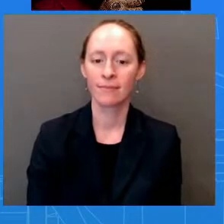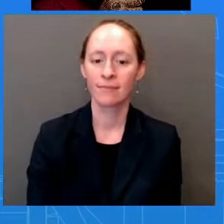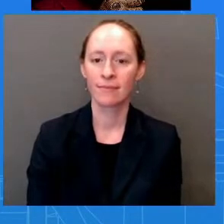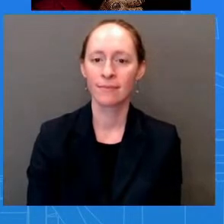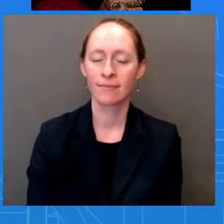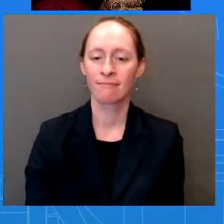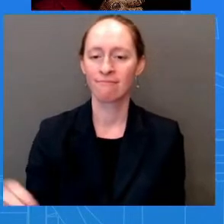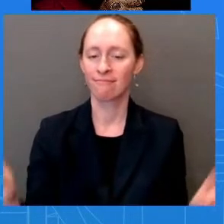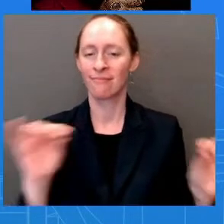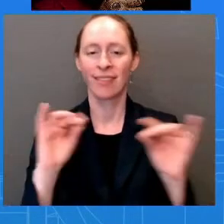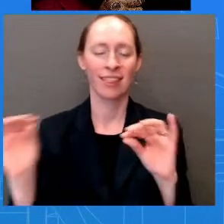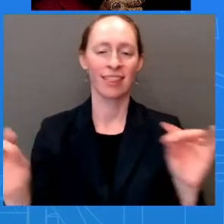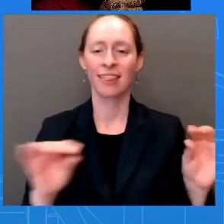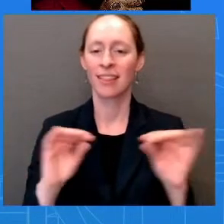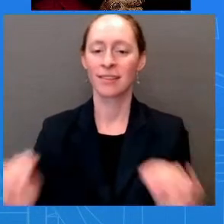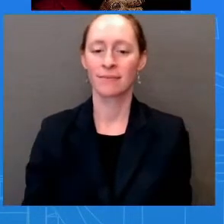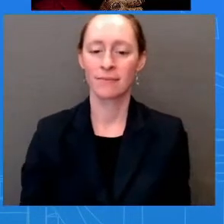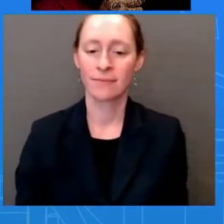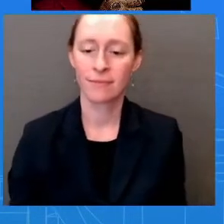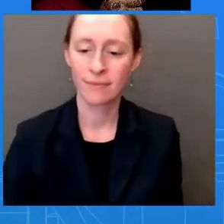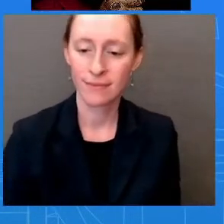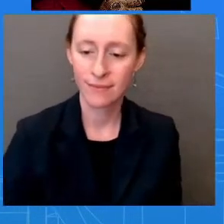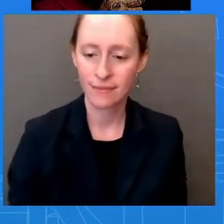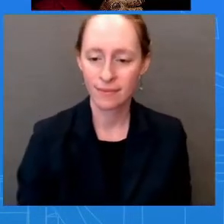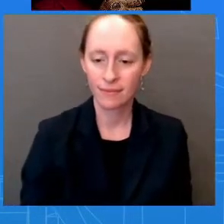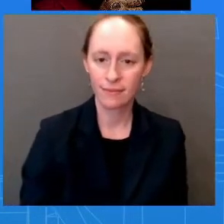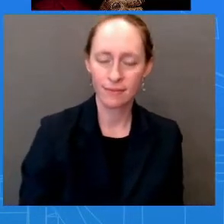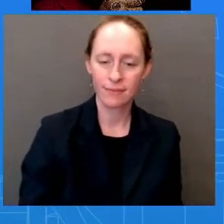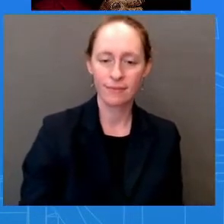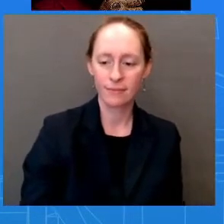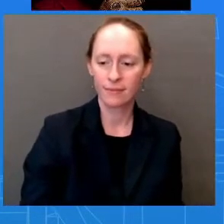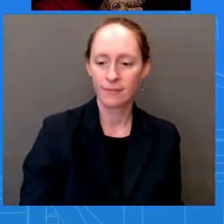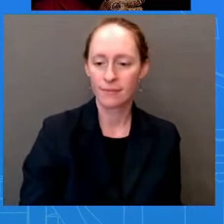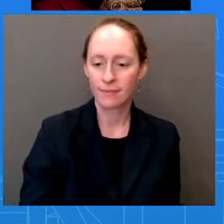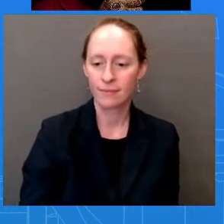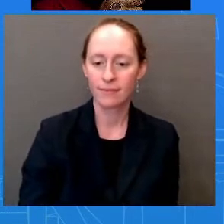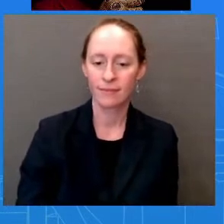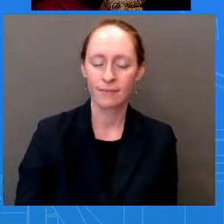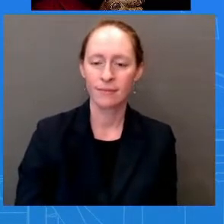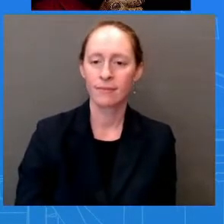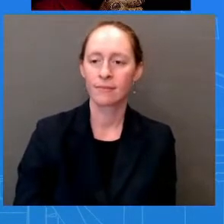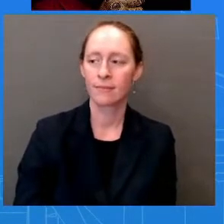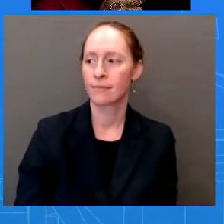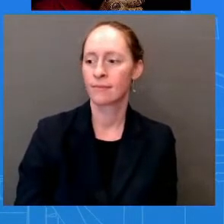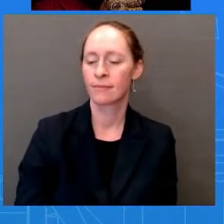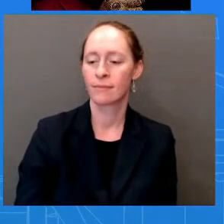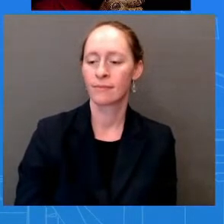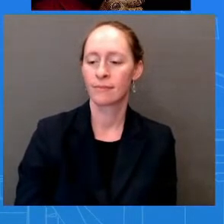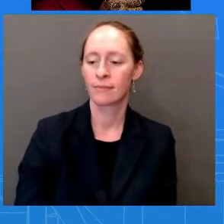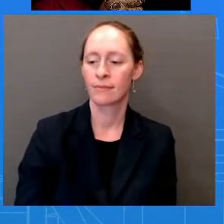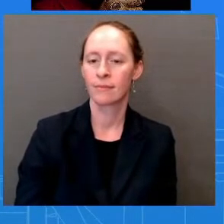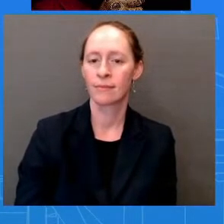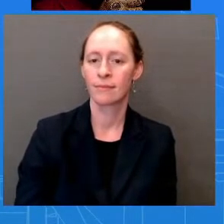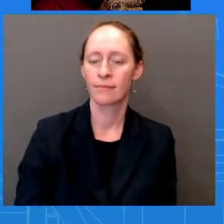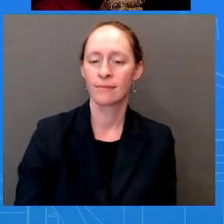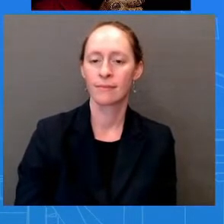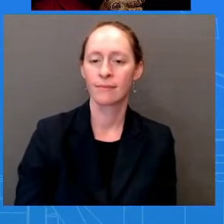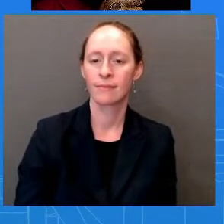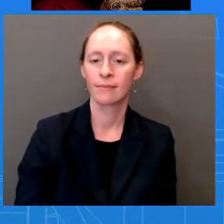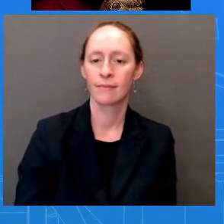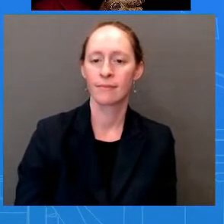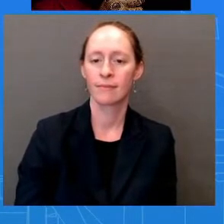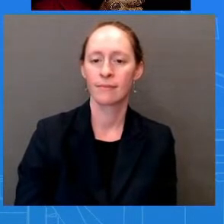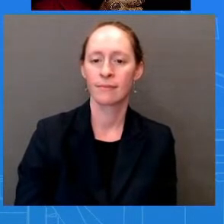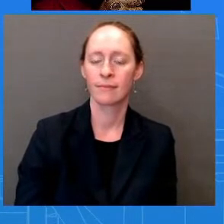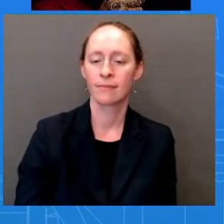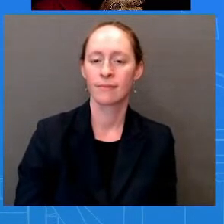Go ahead. Go ahead. Yeah, thanks very much. You said from the lectern that the wedding of Naomi Biden and